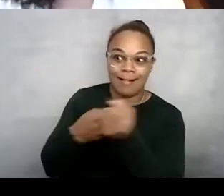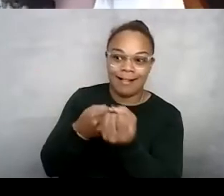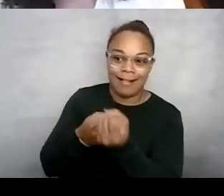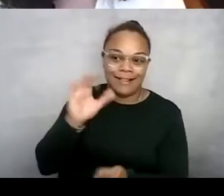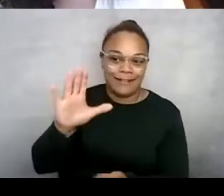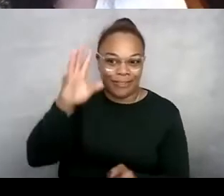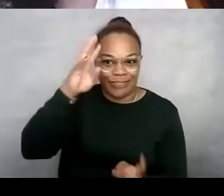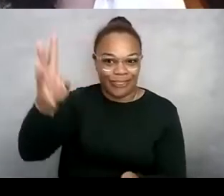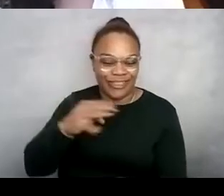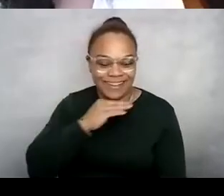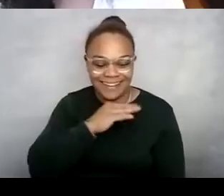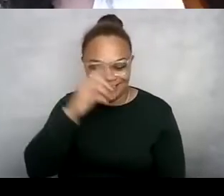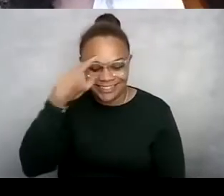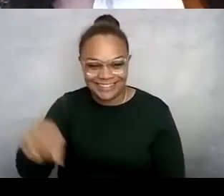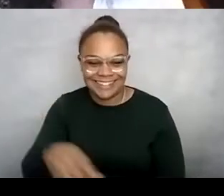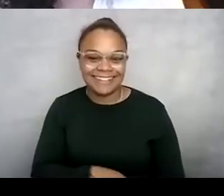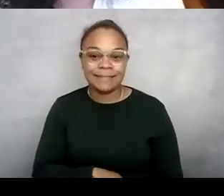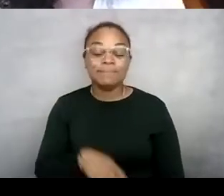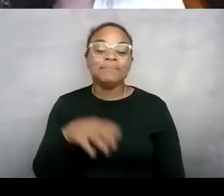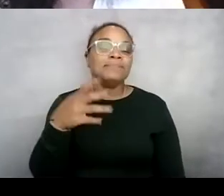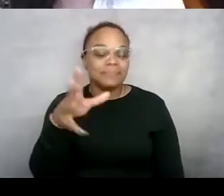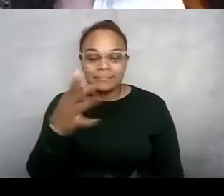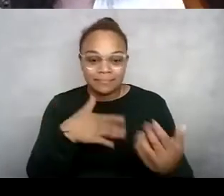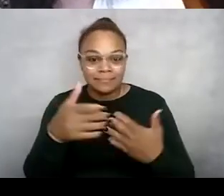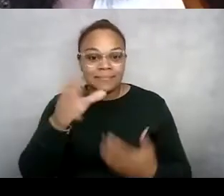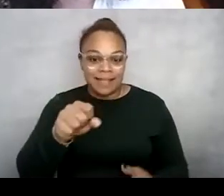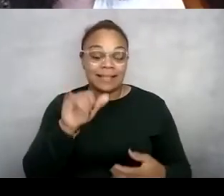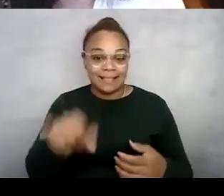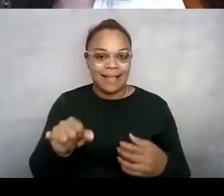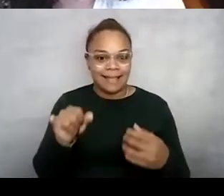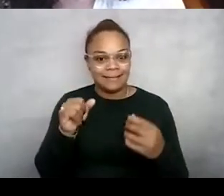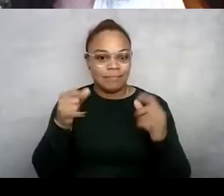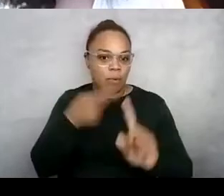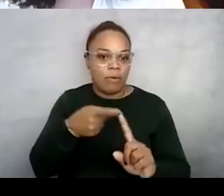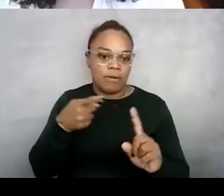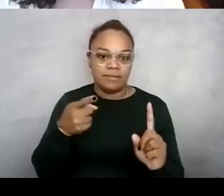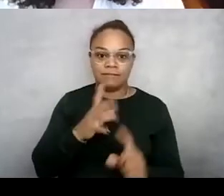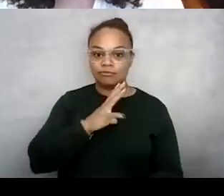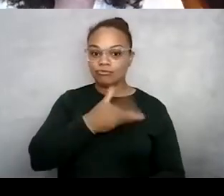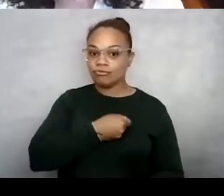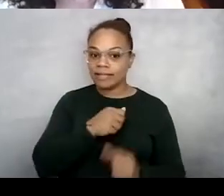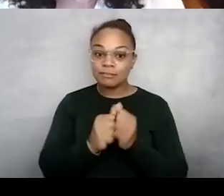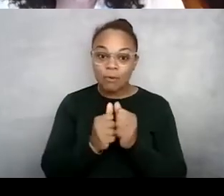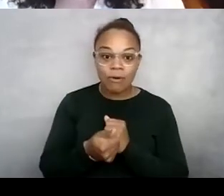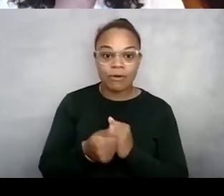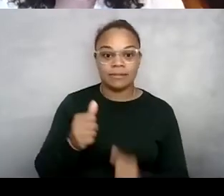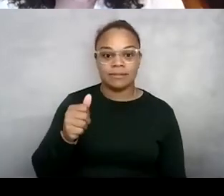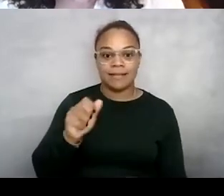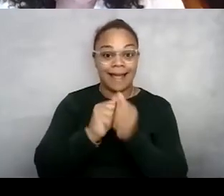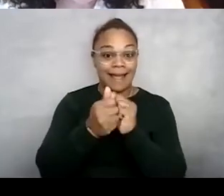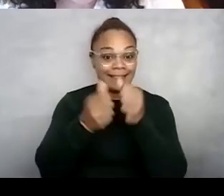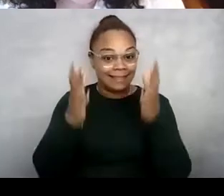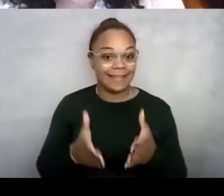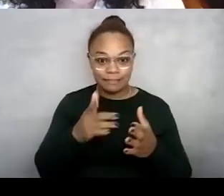yeah, this whole thing with trans sports and athletes who are trans being harmed, and there's I'll do a